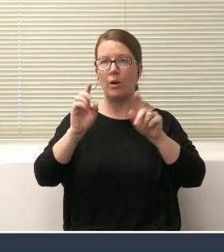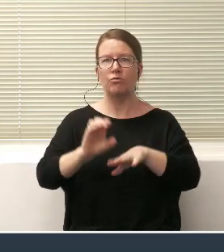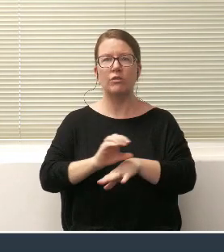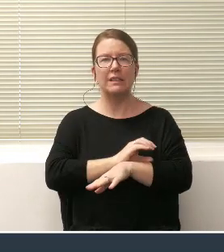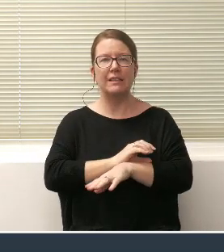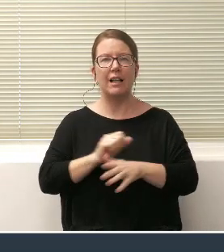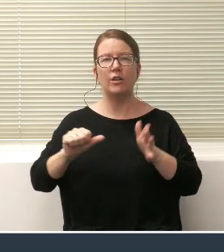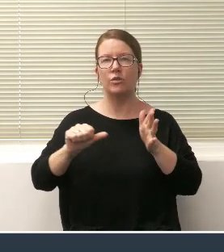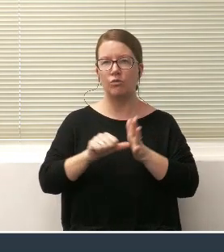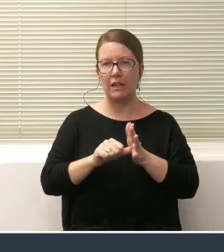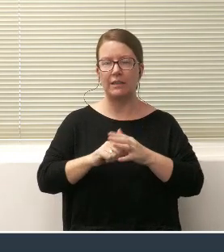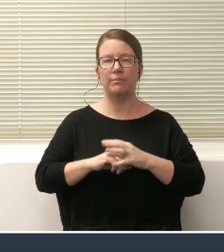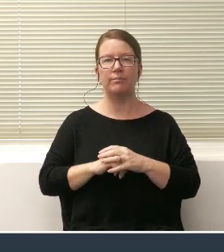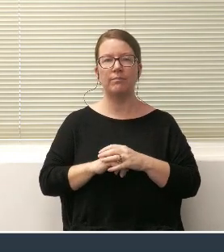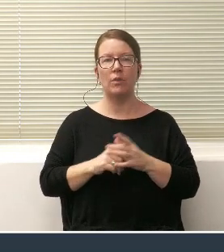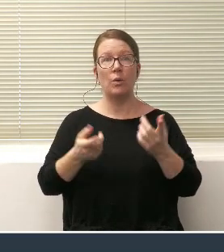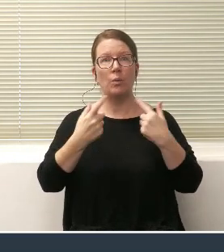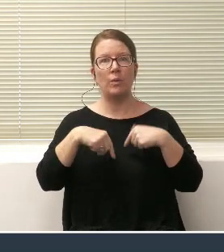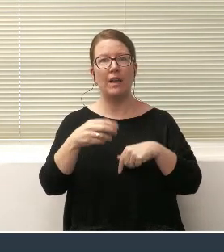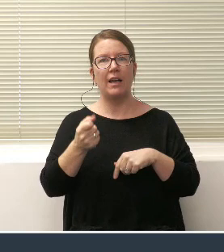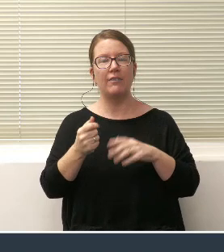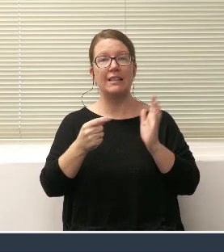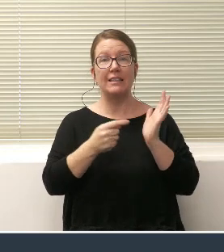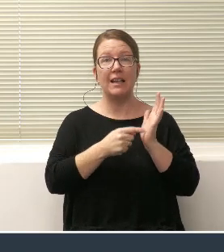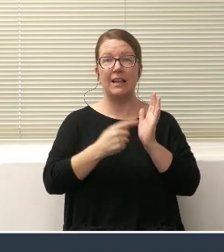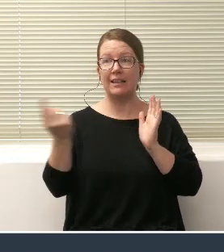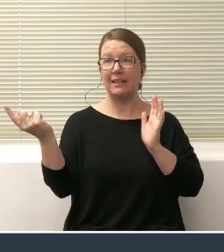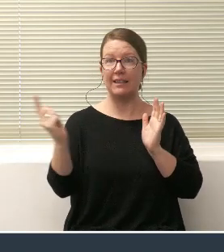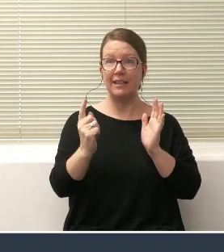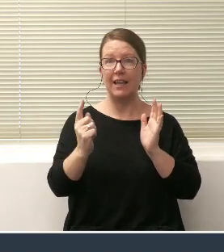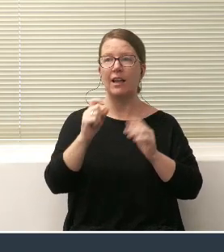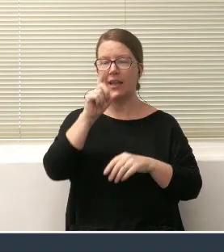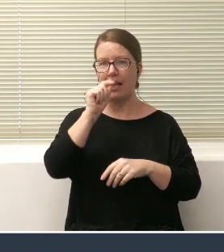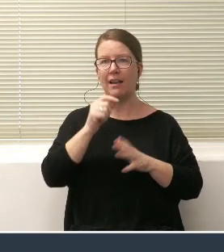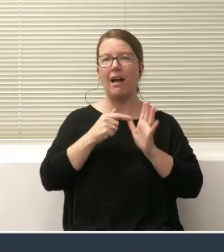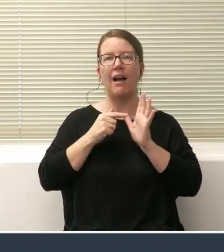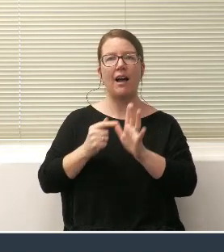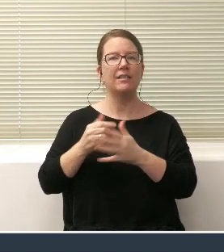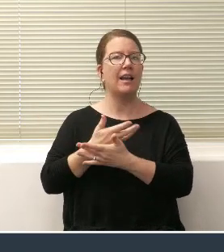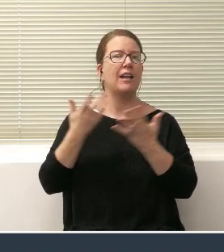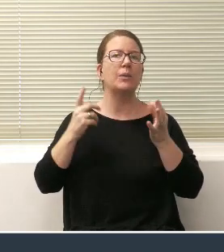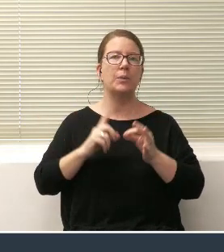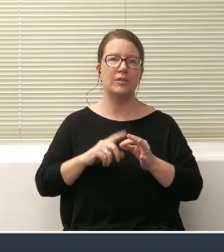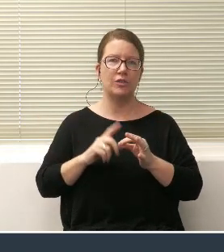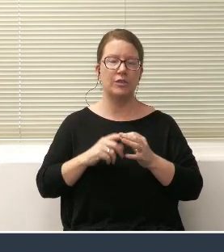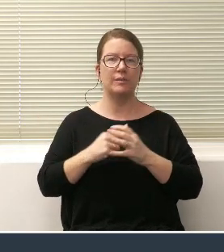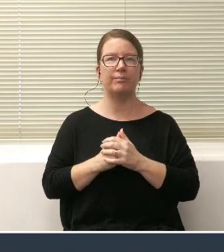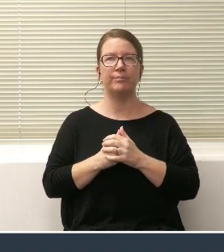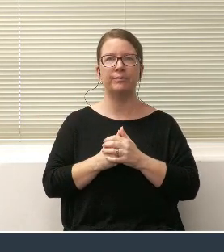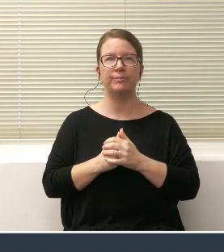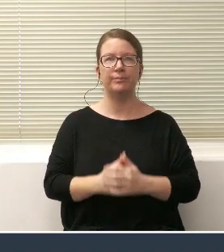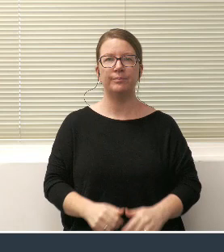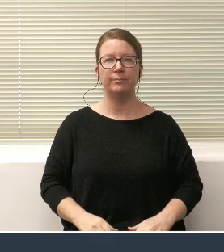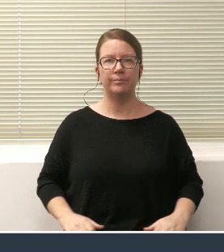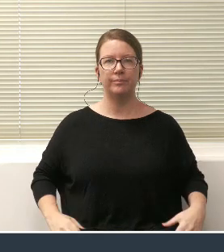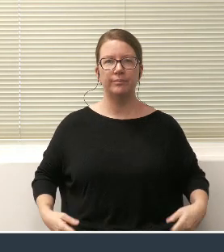resilience rate. And we have Talia here to speak to and answer any questions that we have about this one.